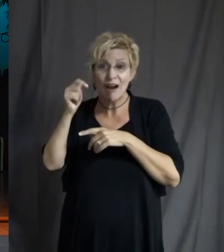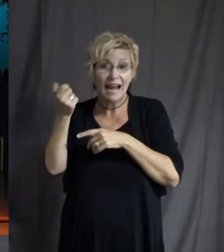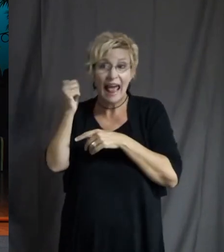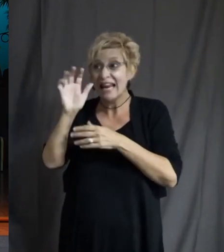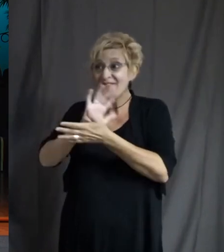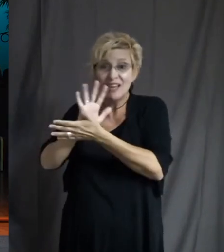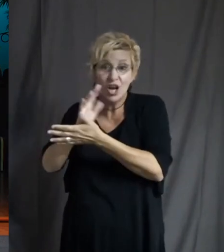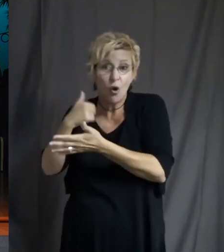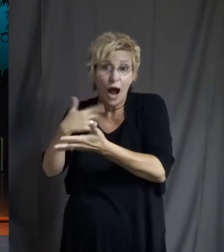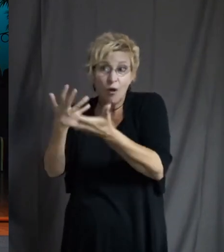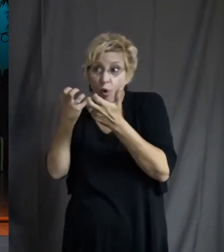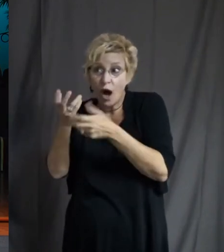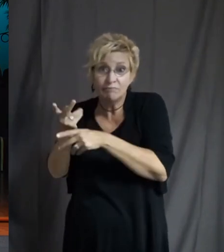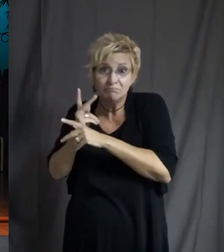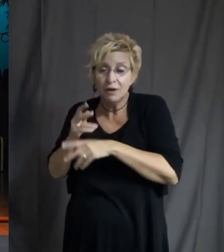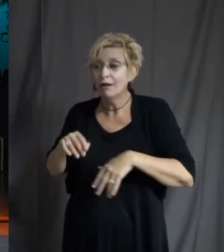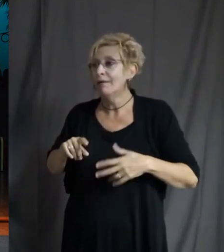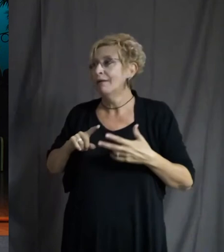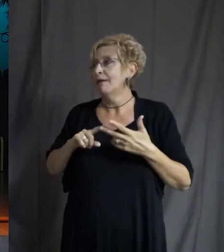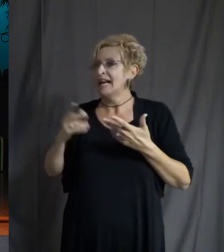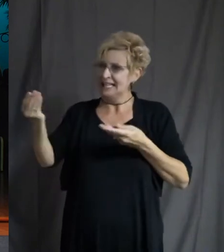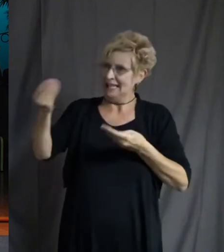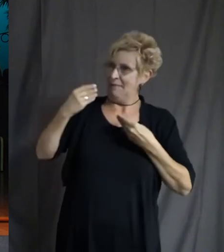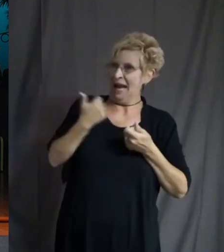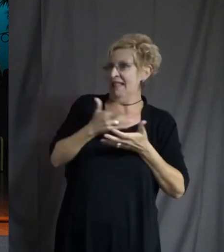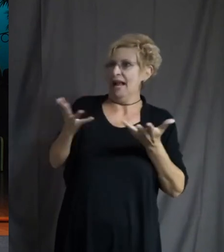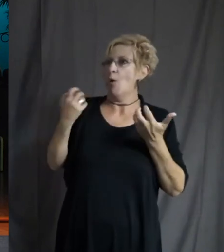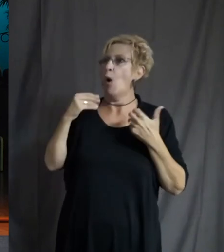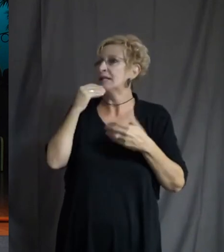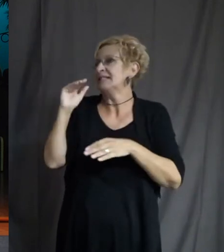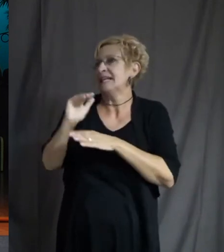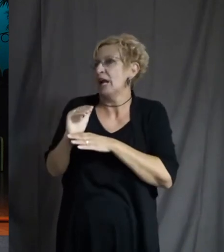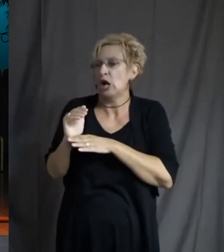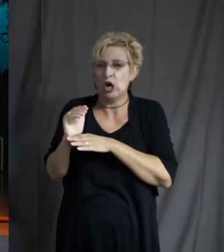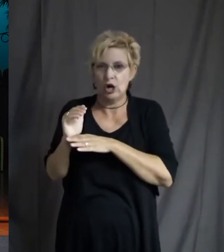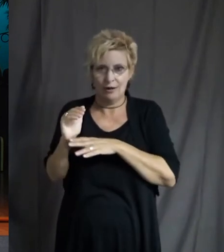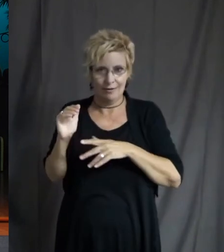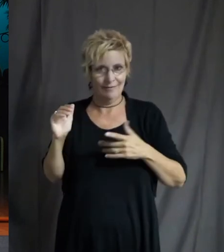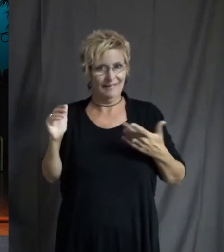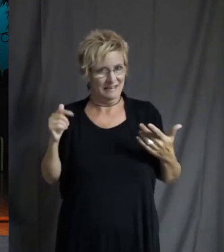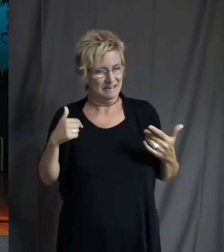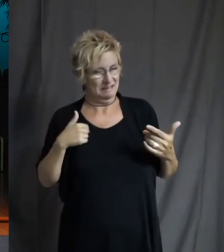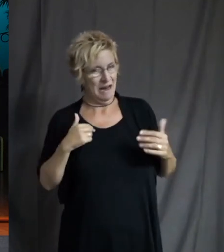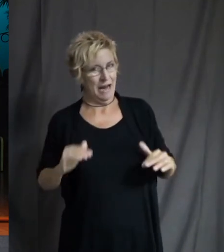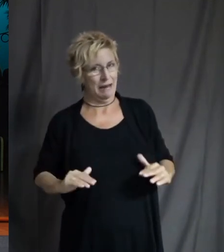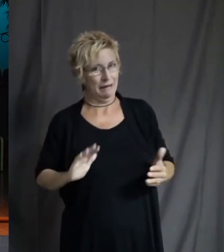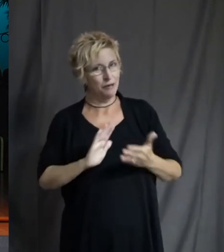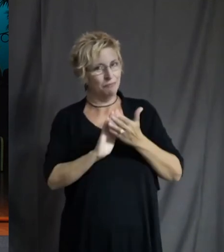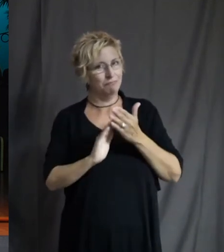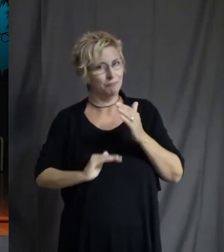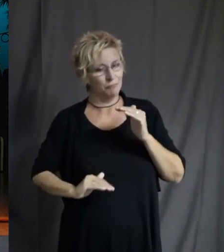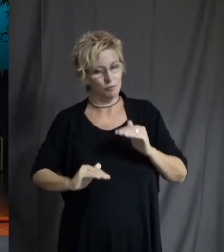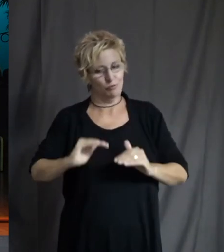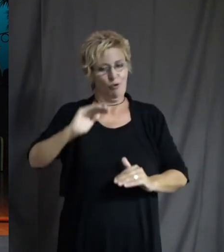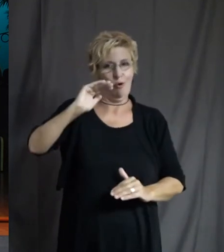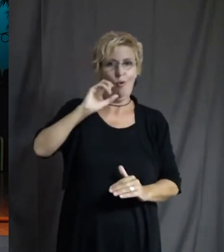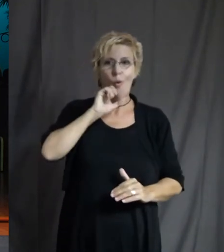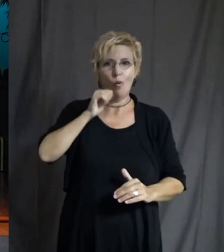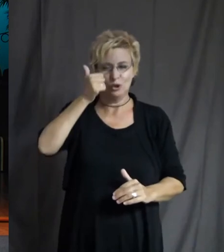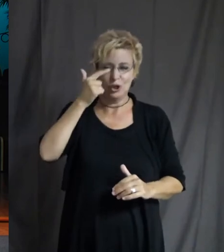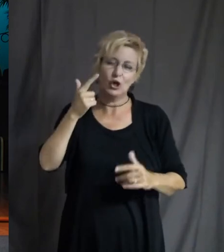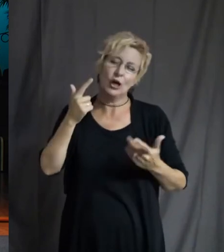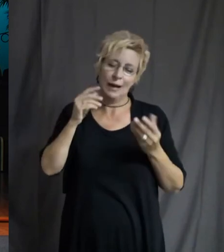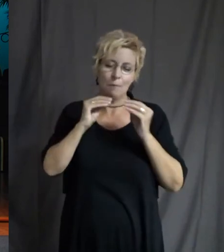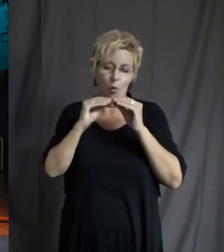store. They'd let me have whatever I want for dinner. And as I grew a little older, it became more intricate.